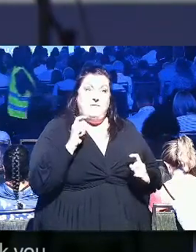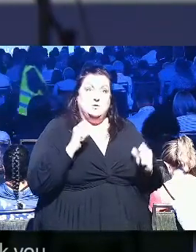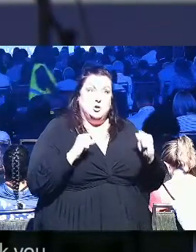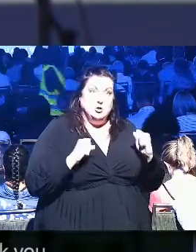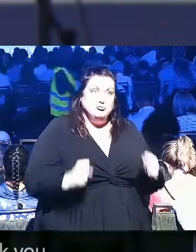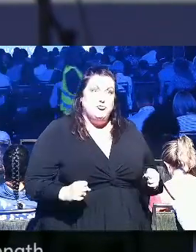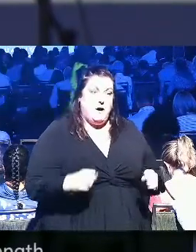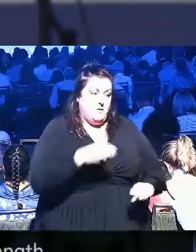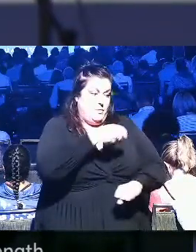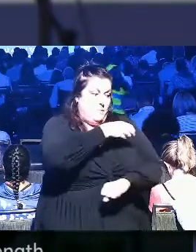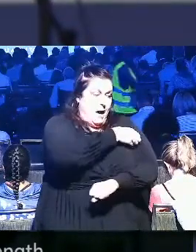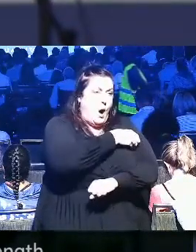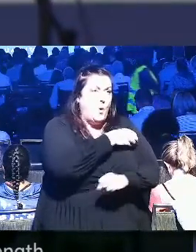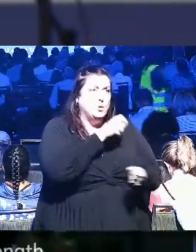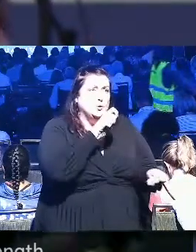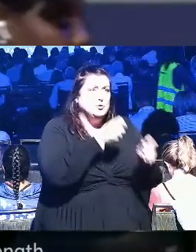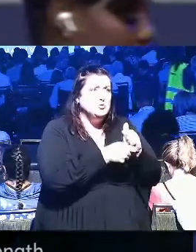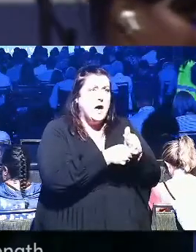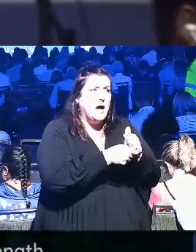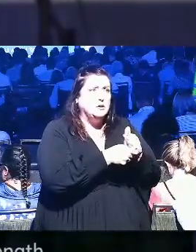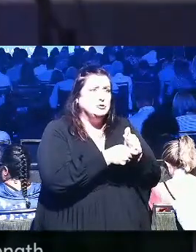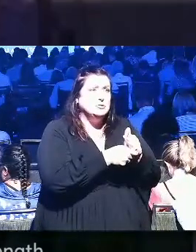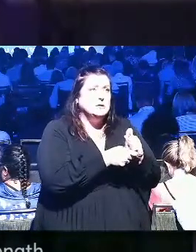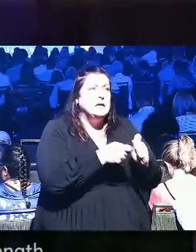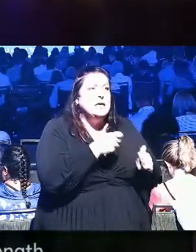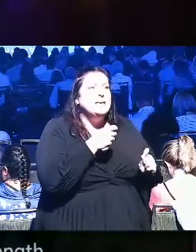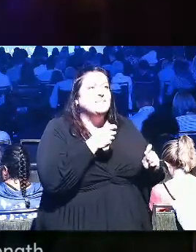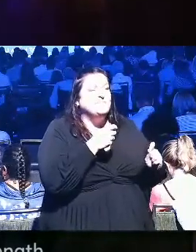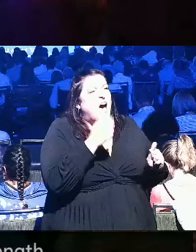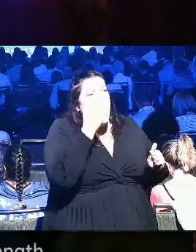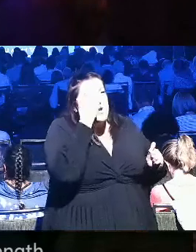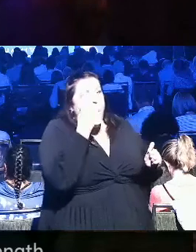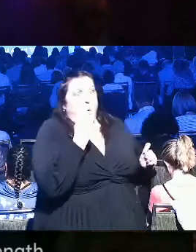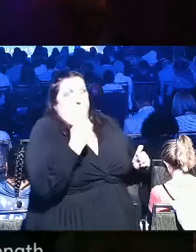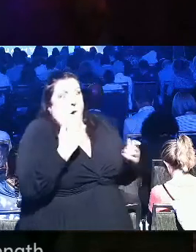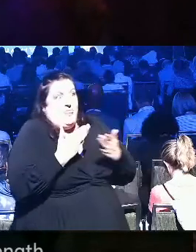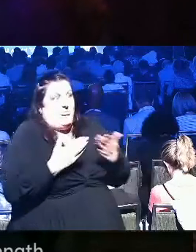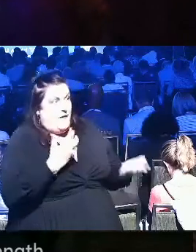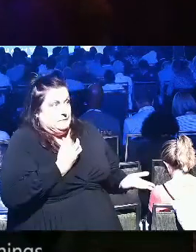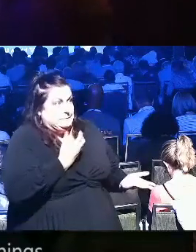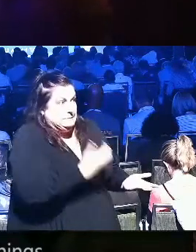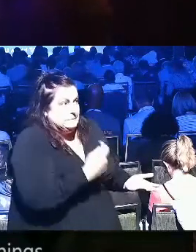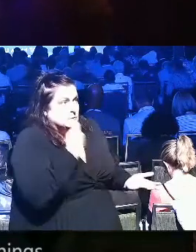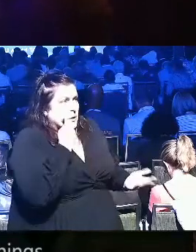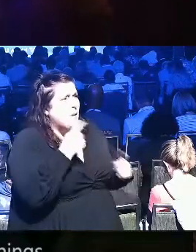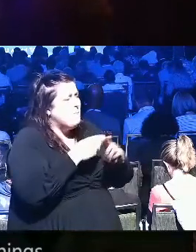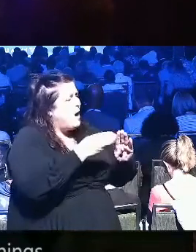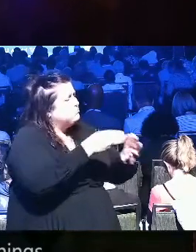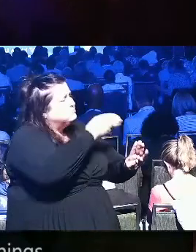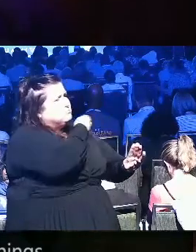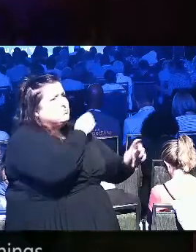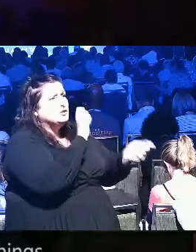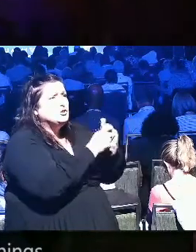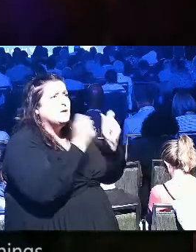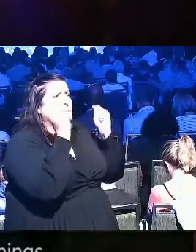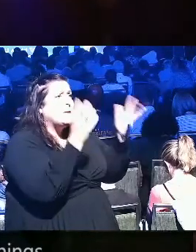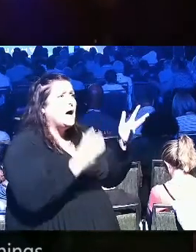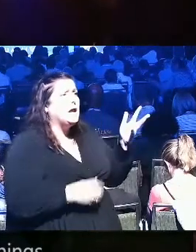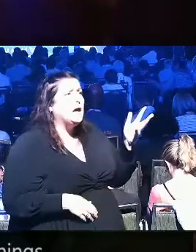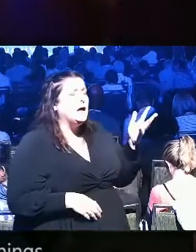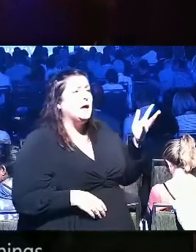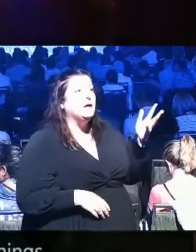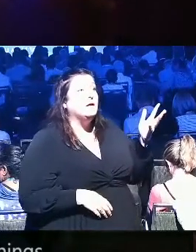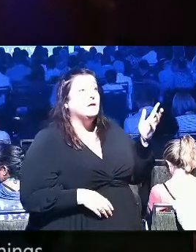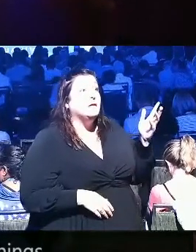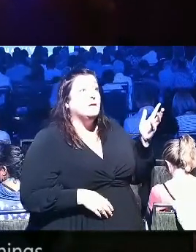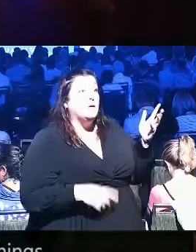to change not only that one thing, but the many things we've changed before, to be able to name it so that we can